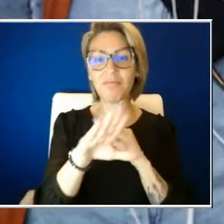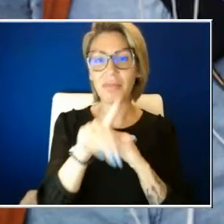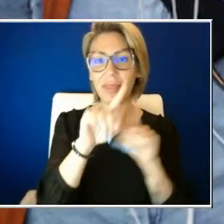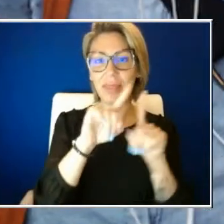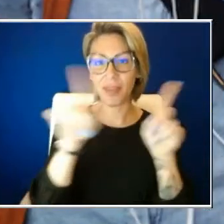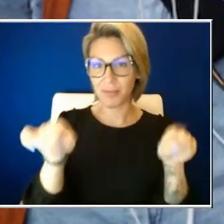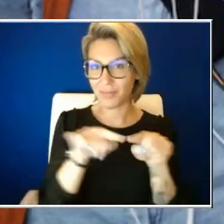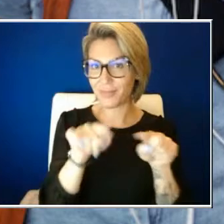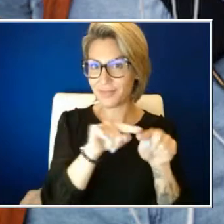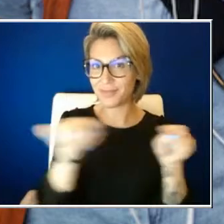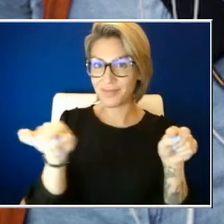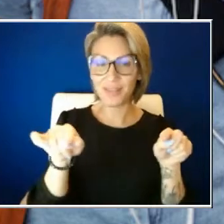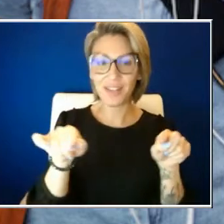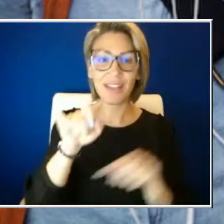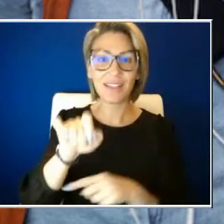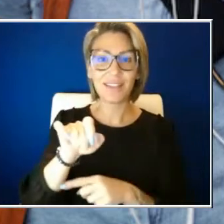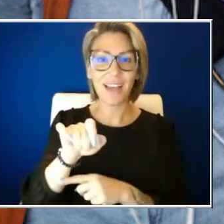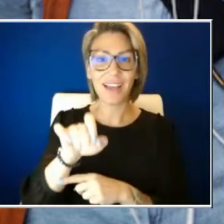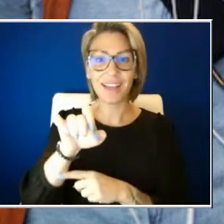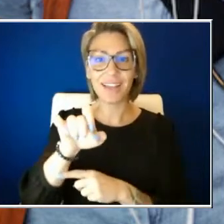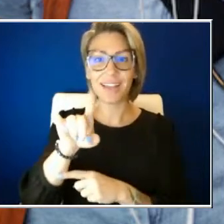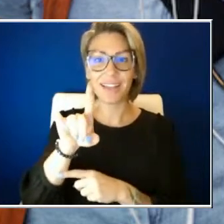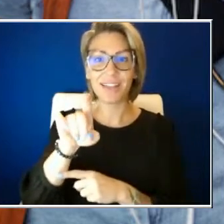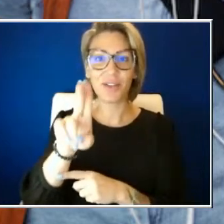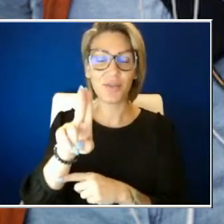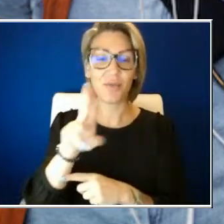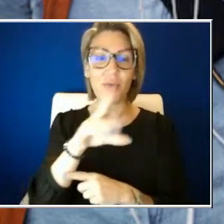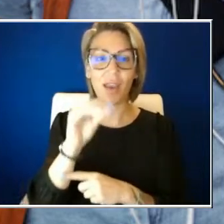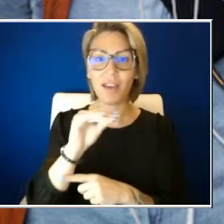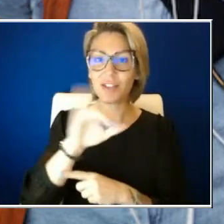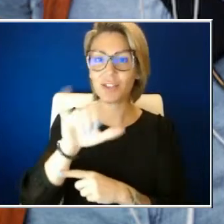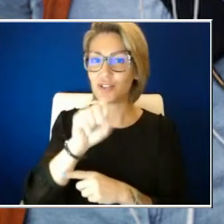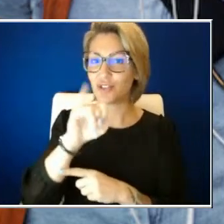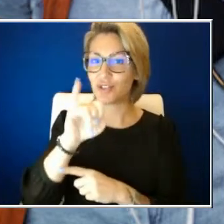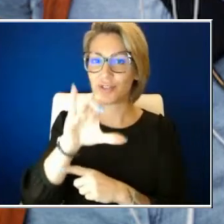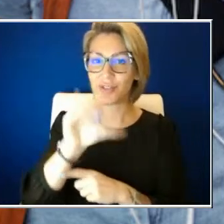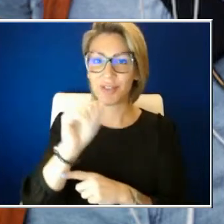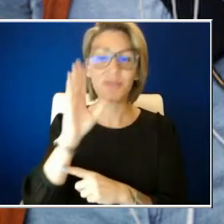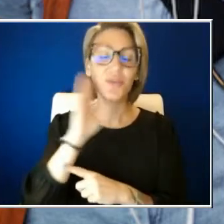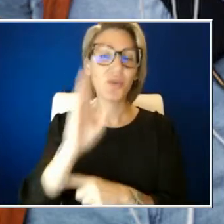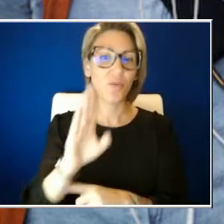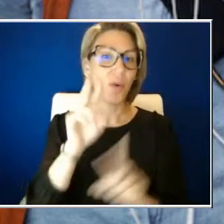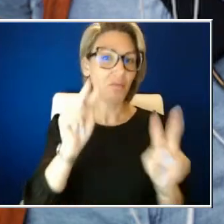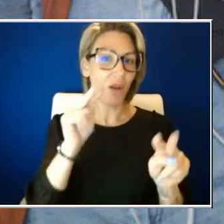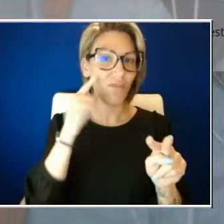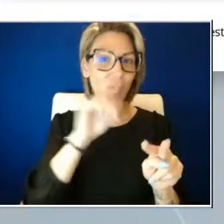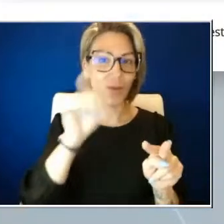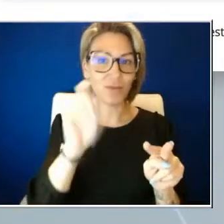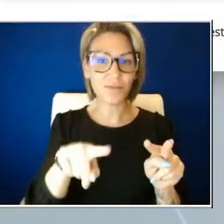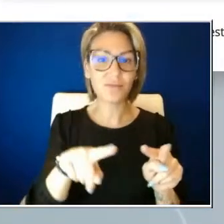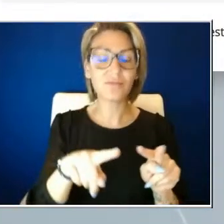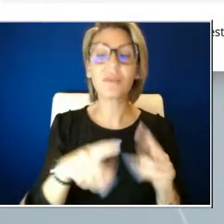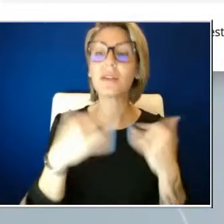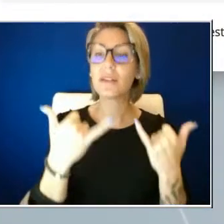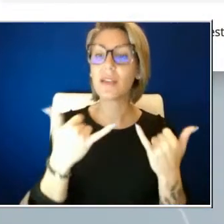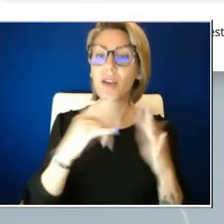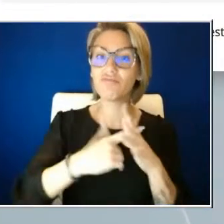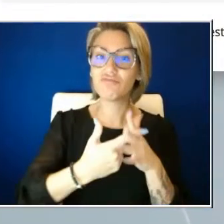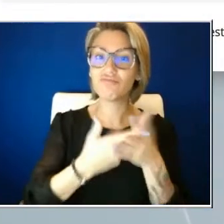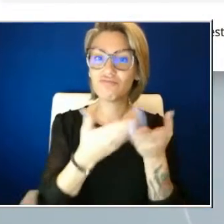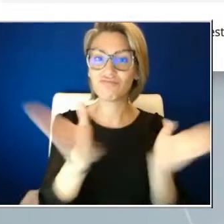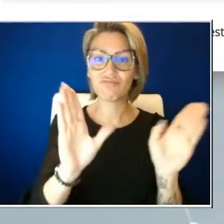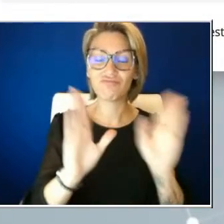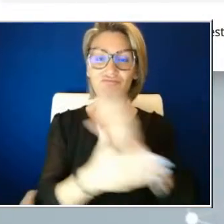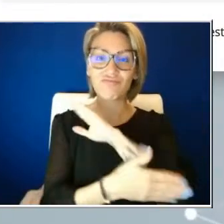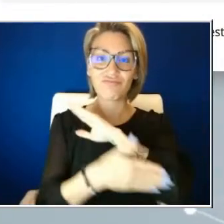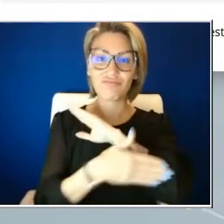medicalnewsnetwork@kumc.edu. Jessica Lovell will monitor those feeds for questions. Let's get started. All right, across the country, according to this COVID